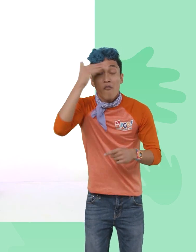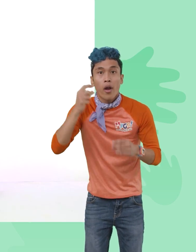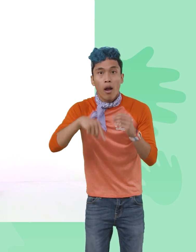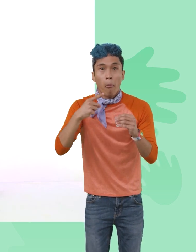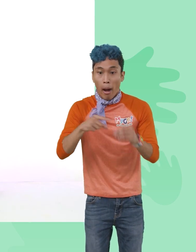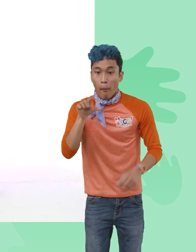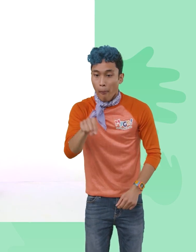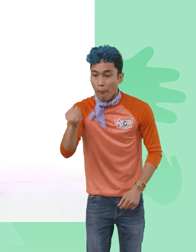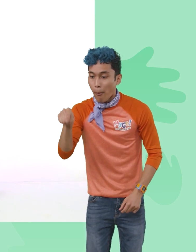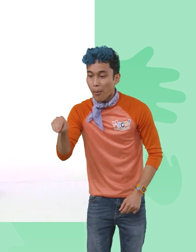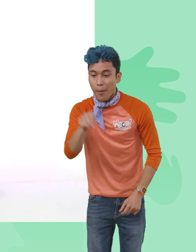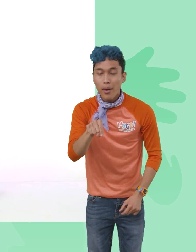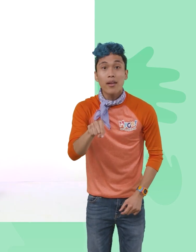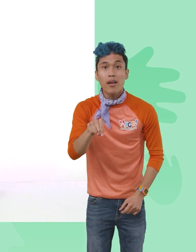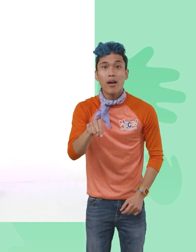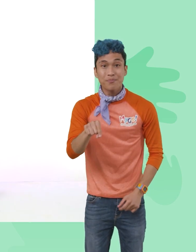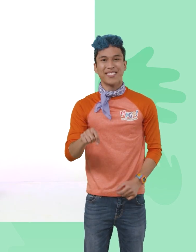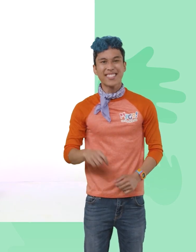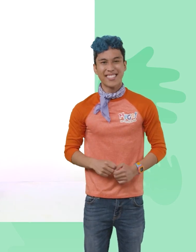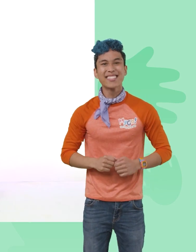About the buttons.